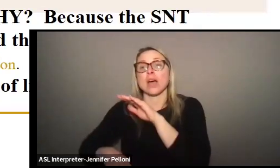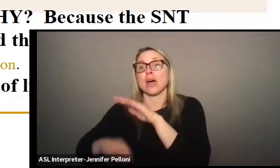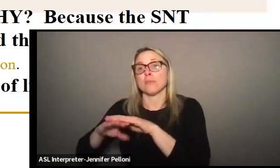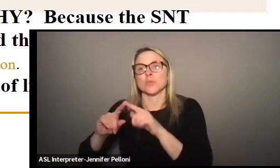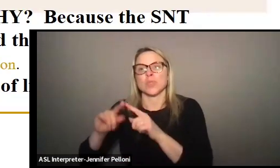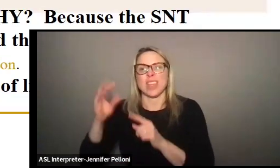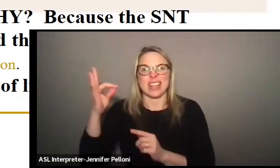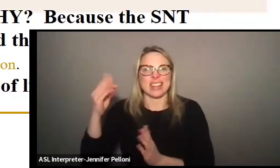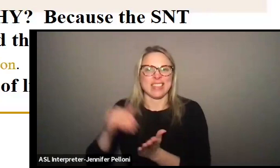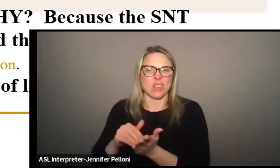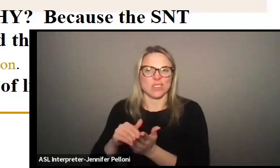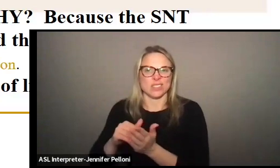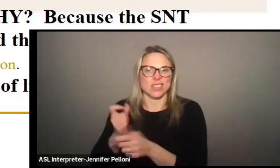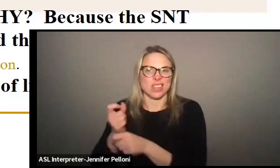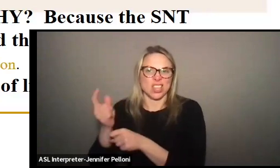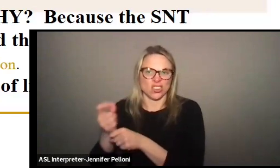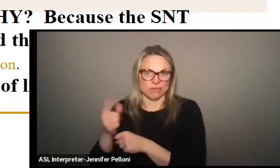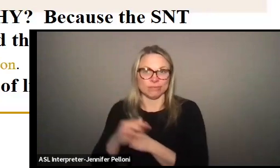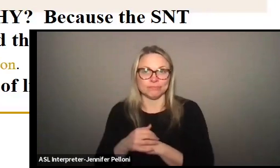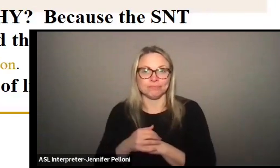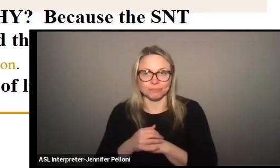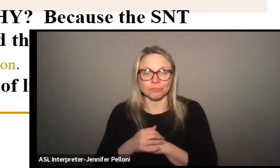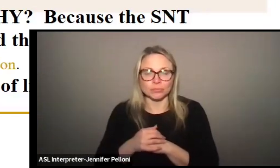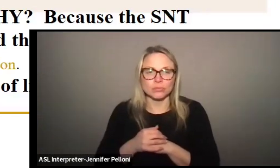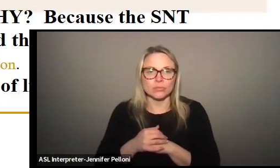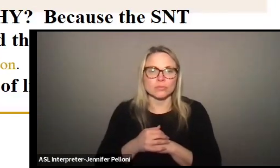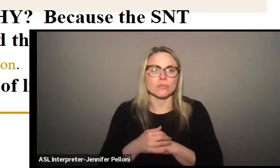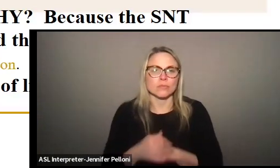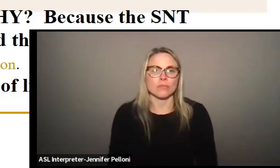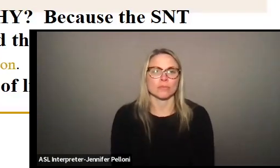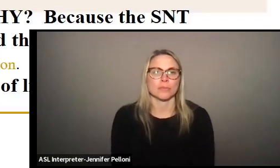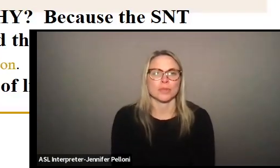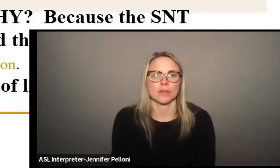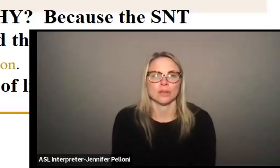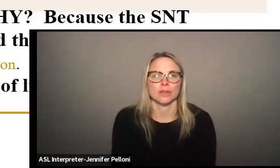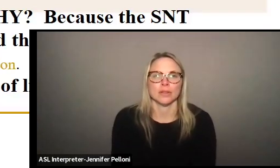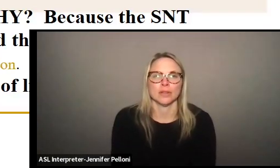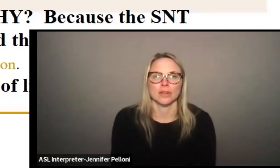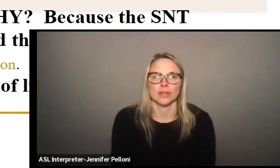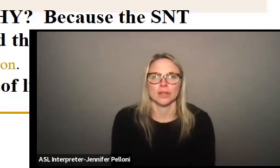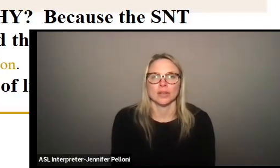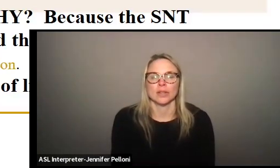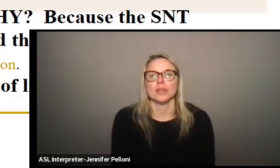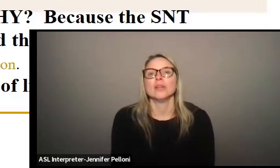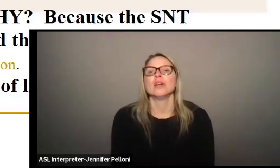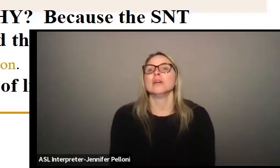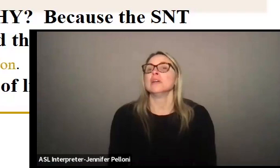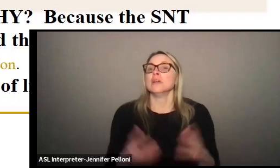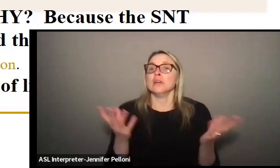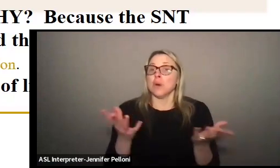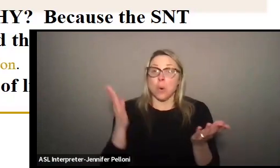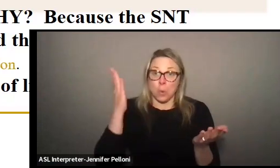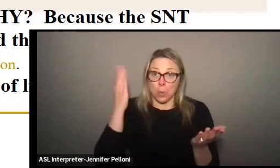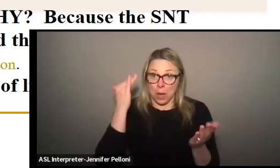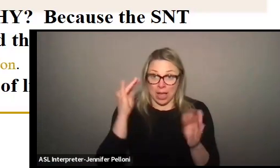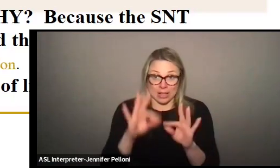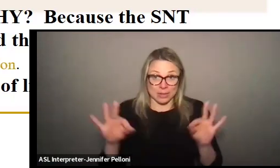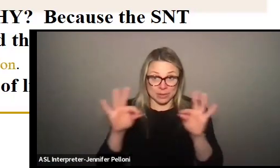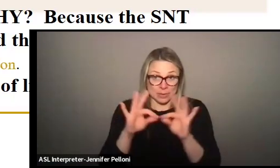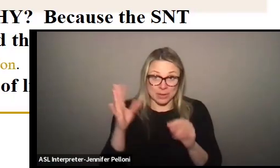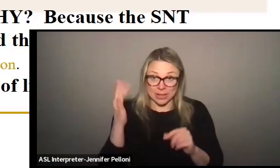that 19,000 right now per year. So why that's important